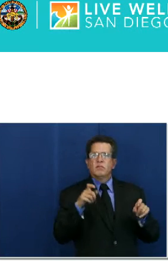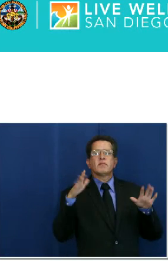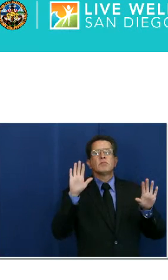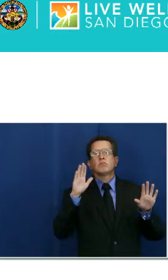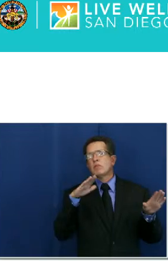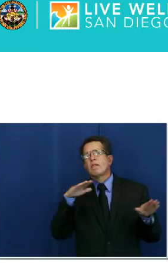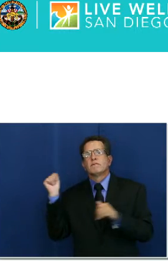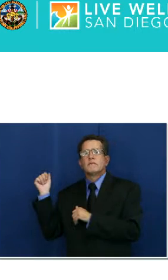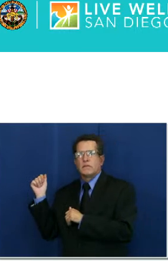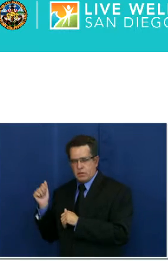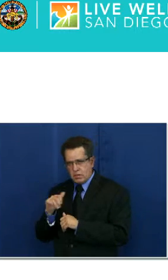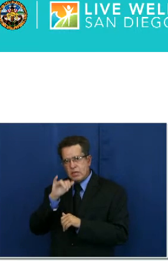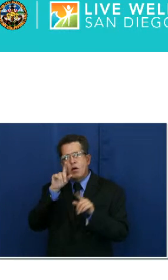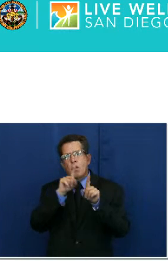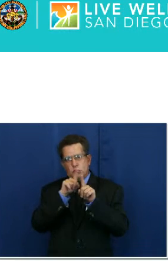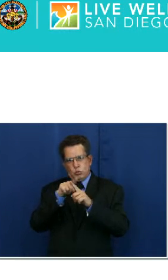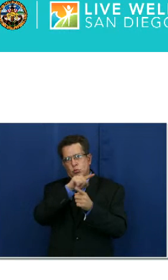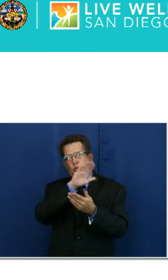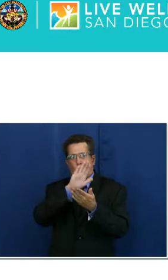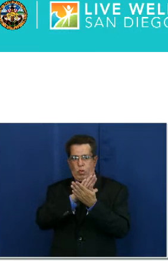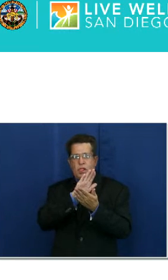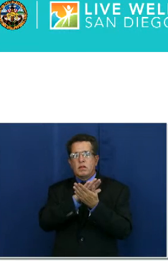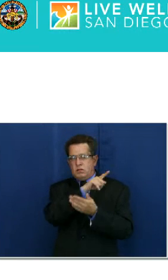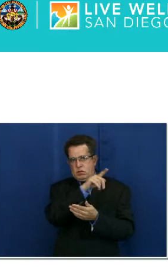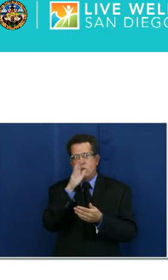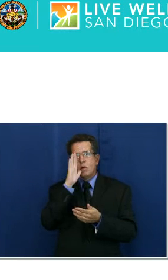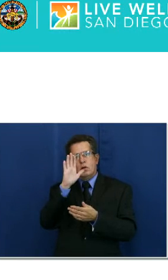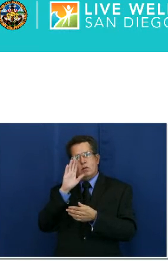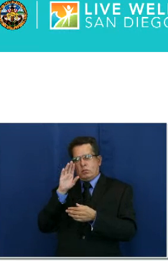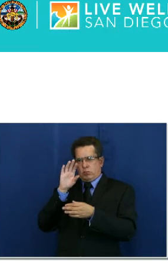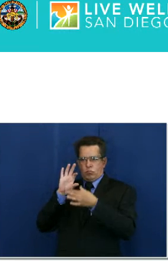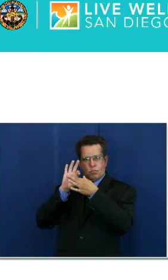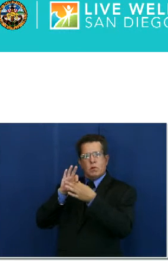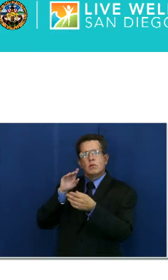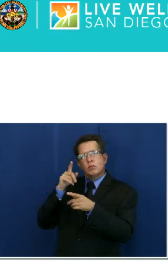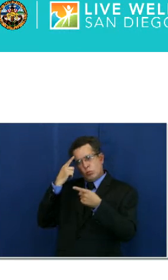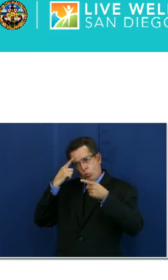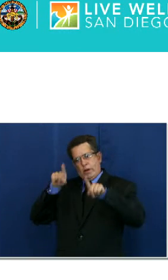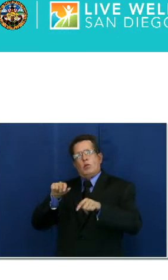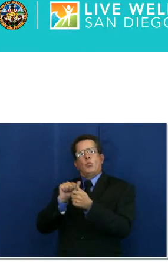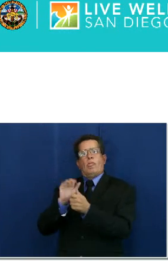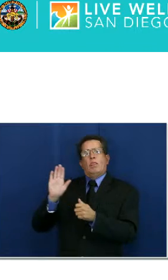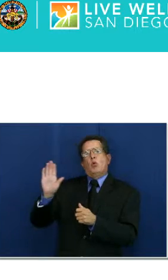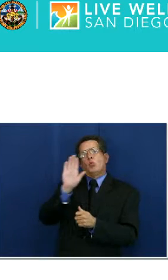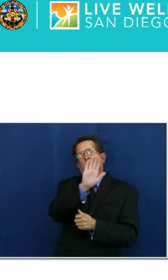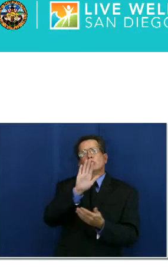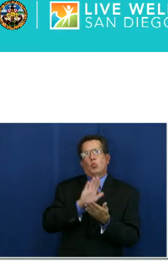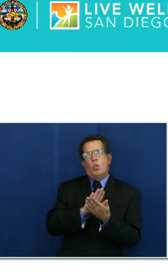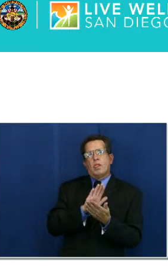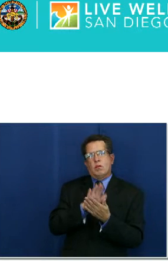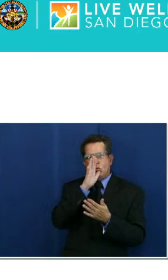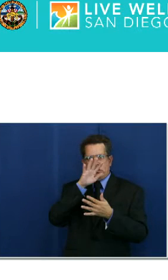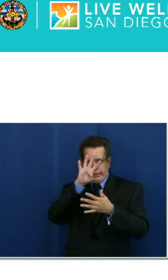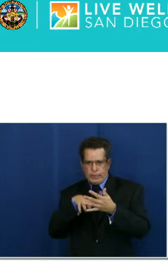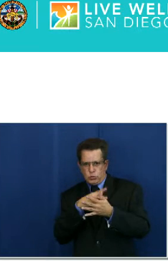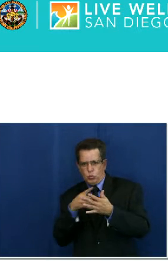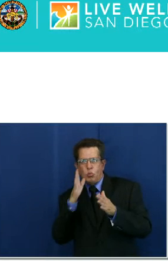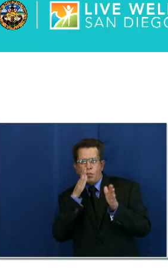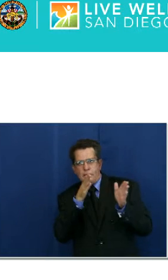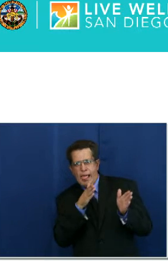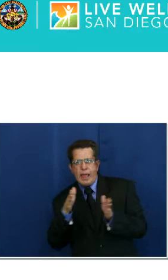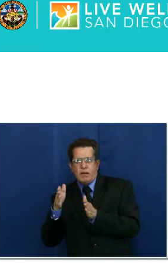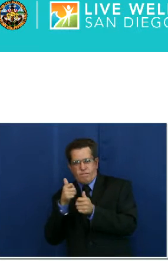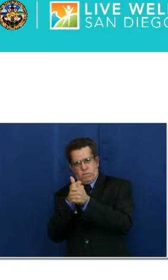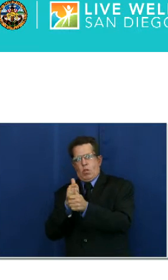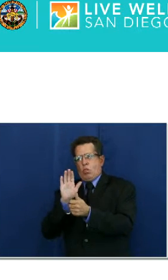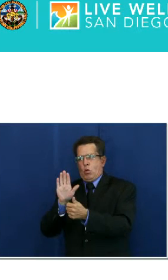school personnel are going to be coordinating with their individual schools, and Paul will talk about that in a moment. In addition to